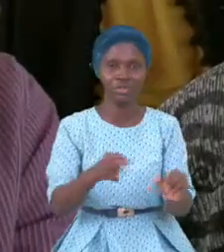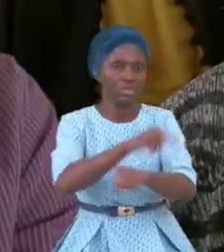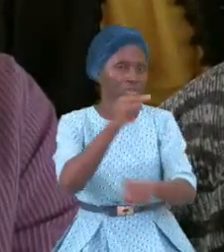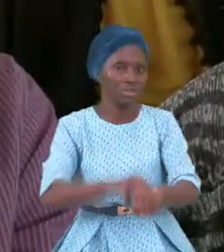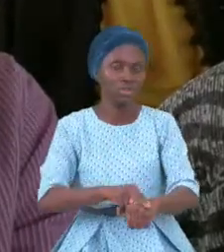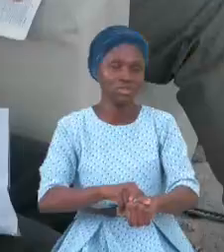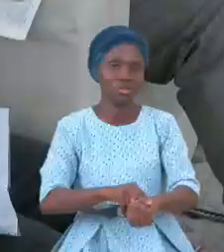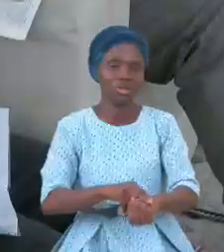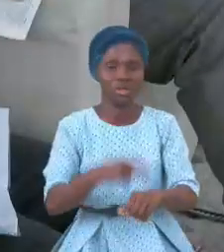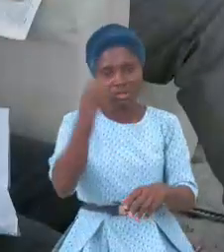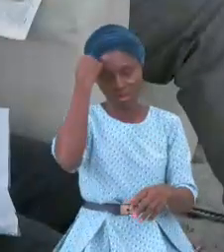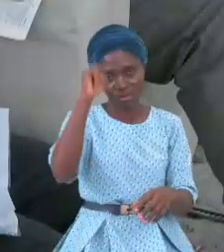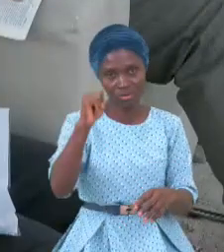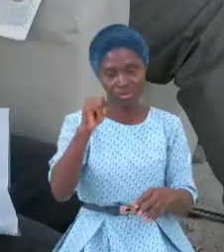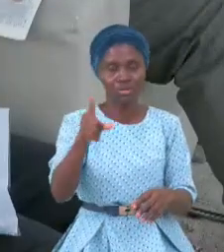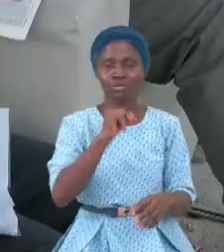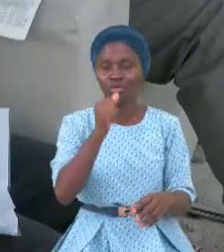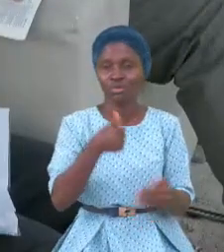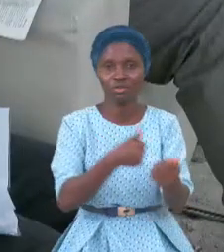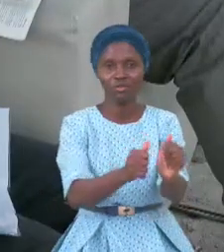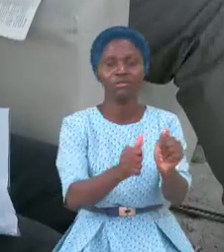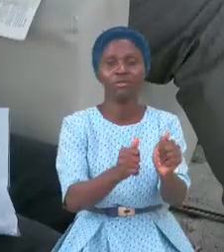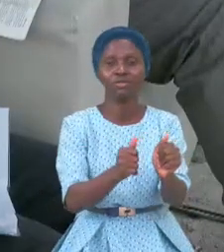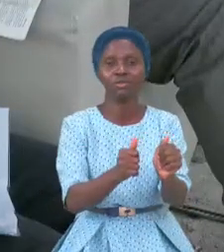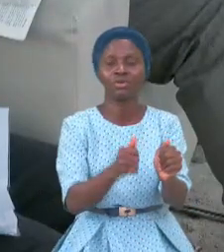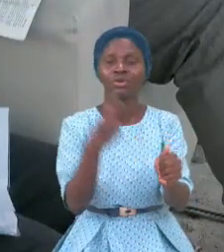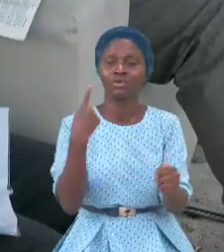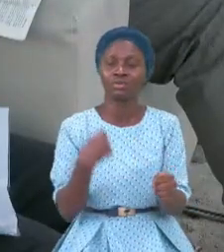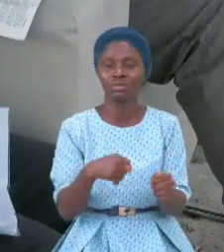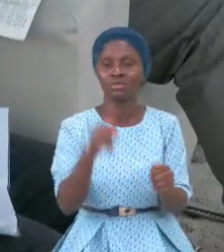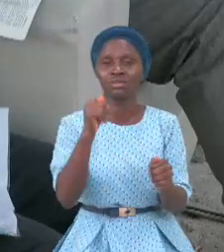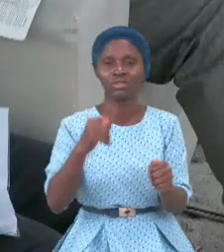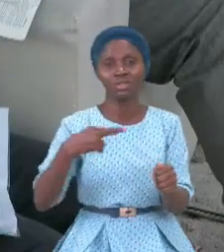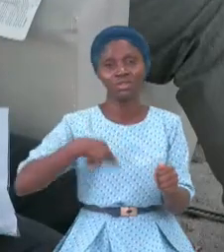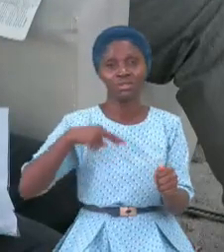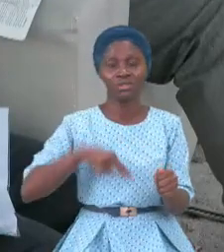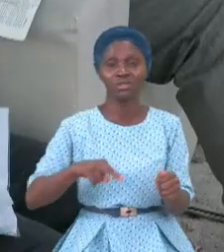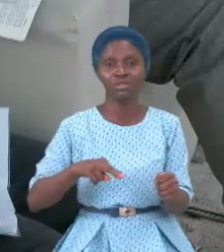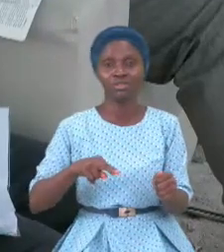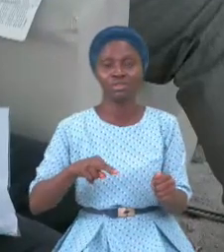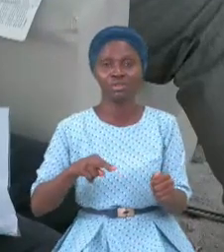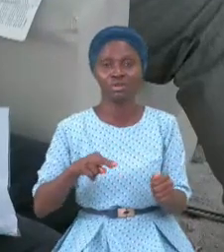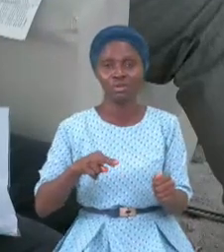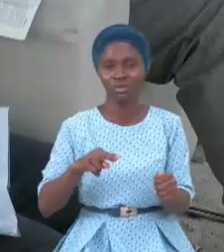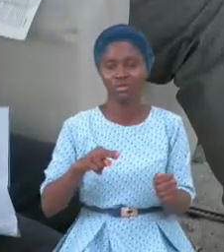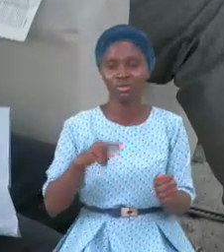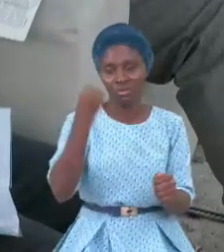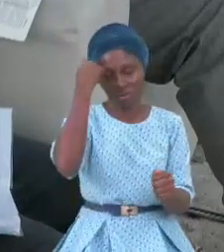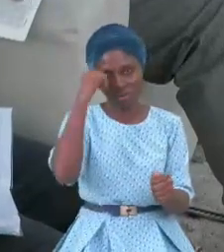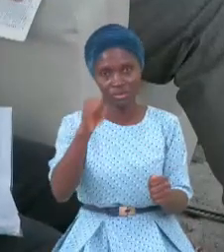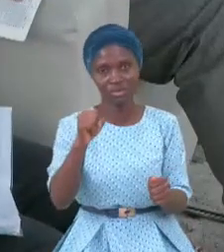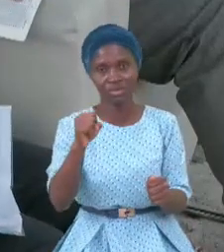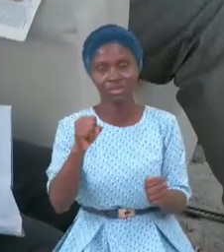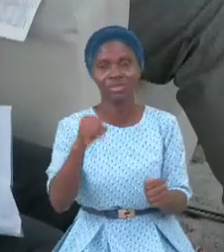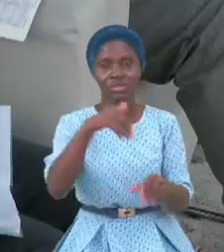and compromise with apostasy in religion, in Christianity, in Jesus' name. You